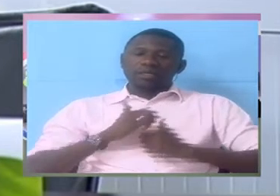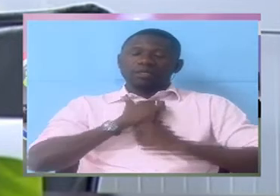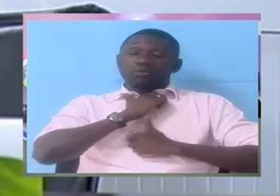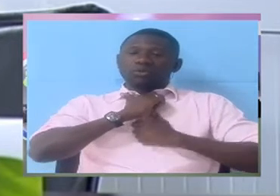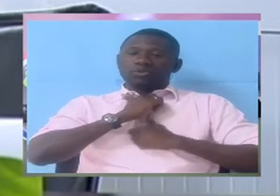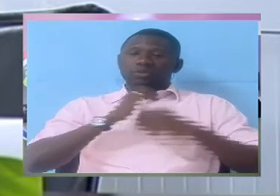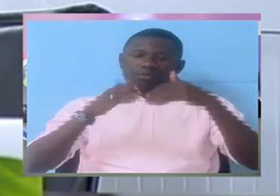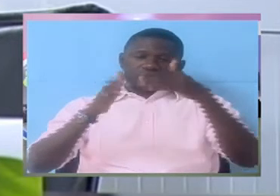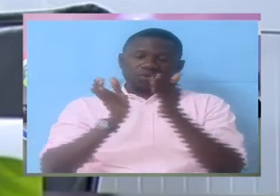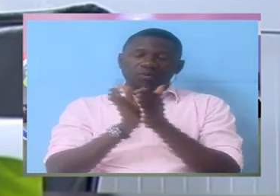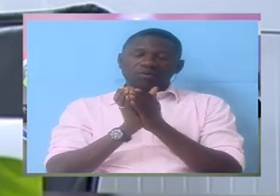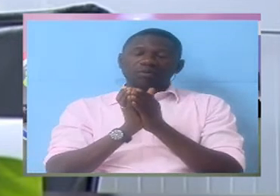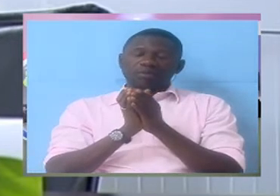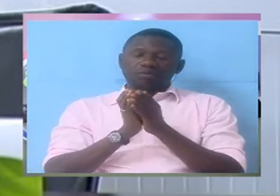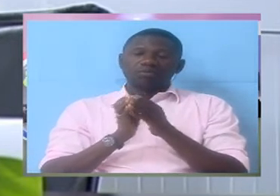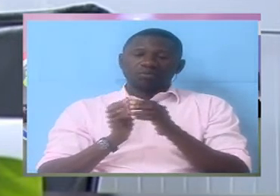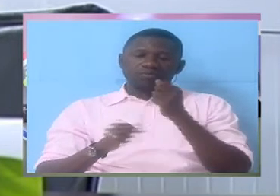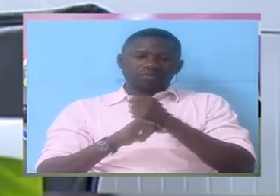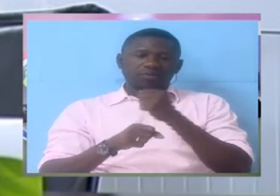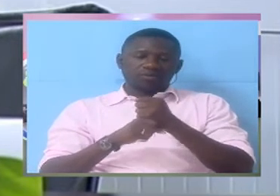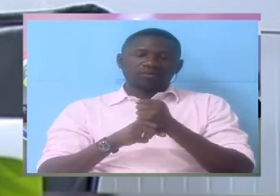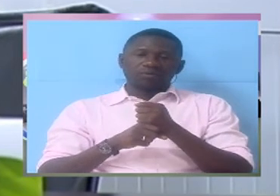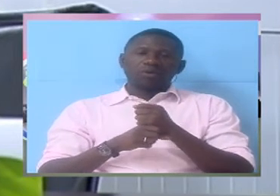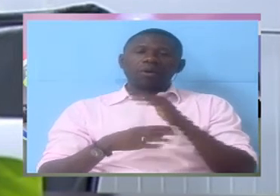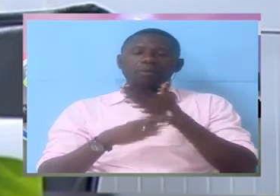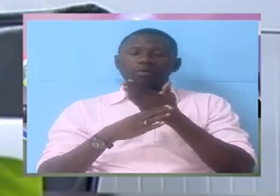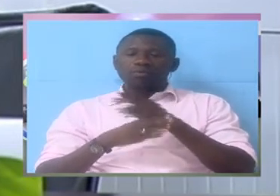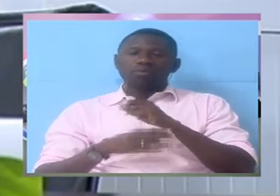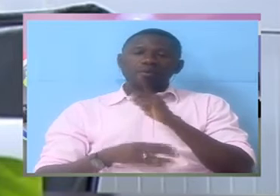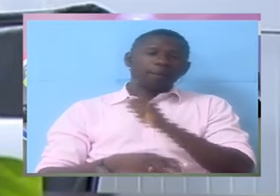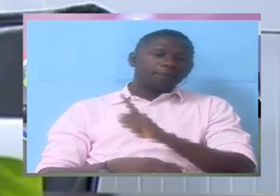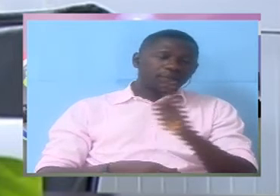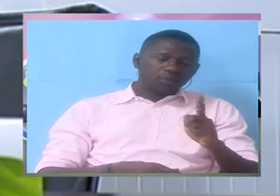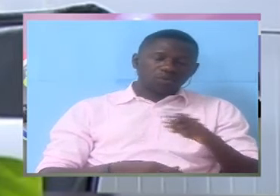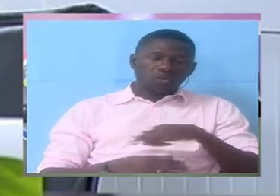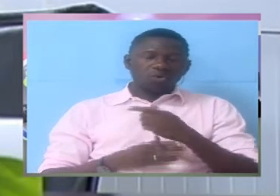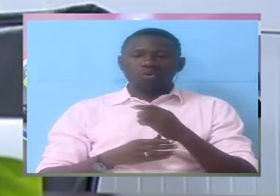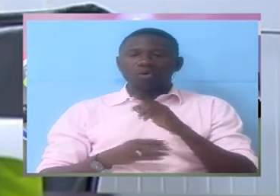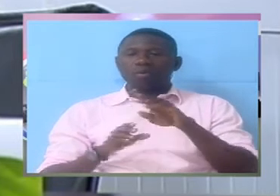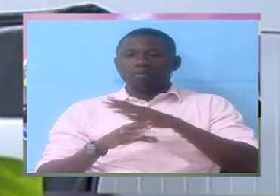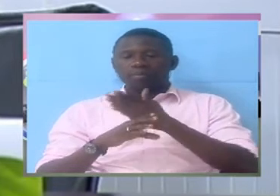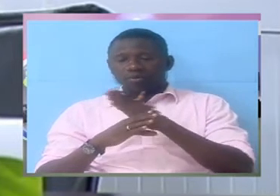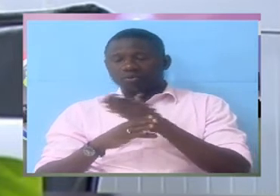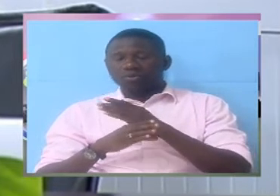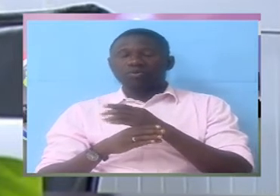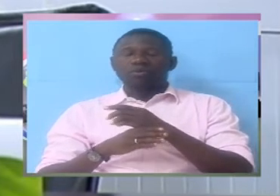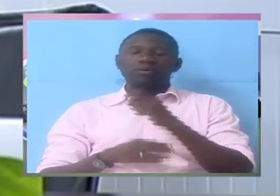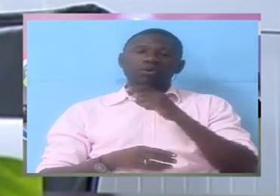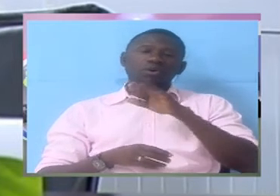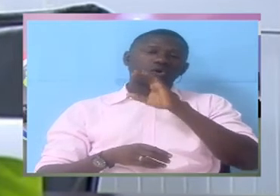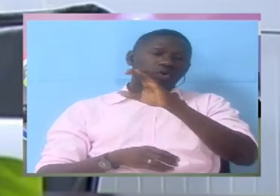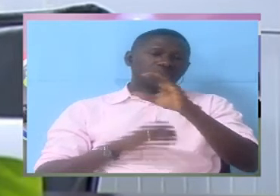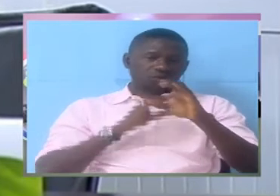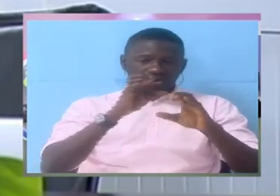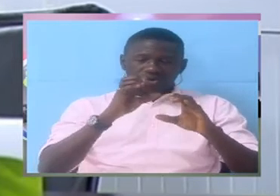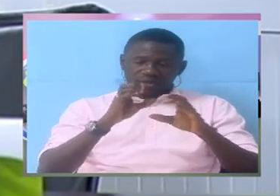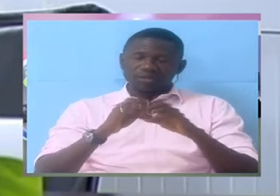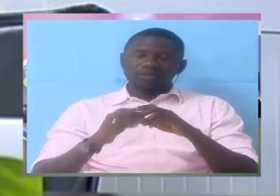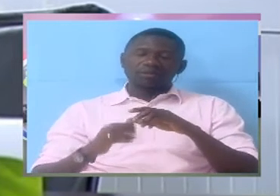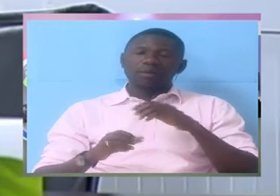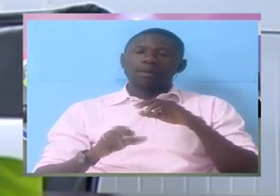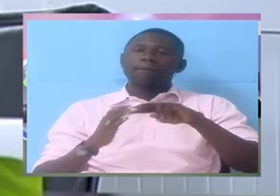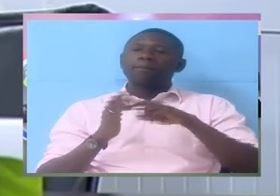kavume diplomacy moni motema wala banku nimbanku tema. To save people. Purka mulu